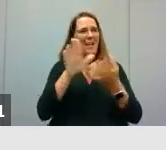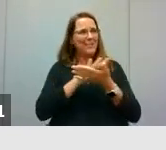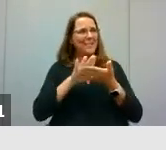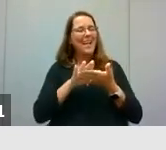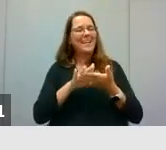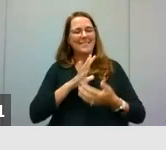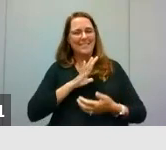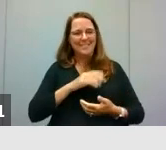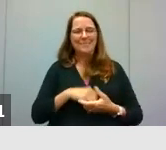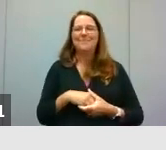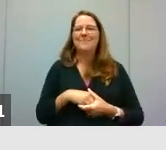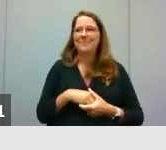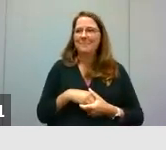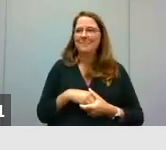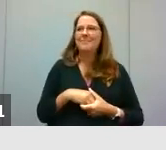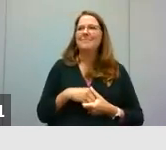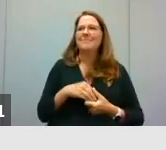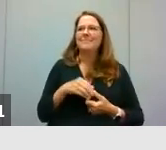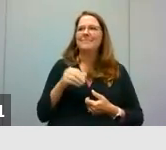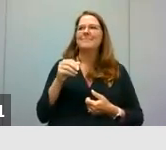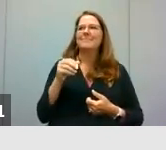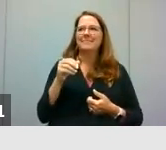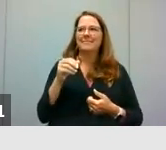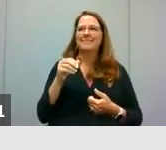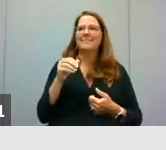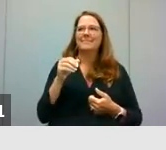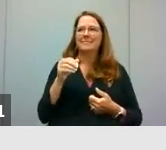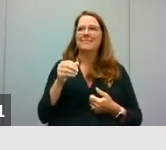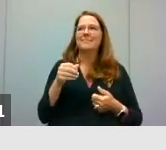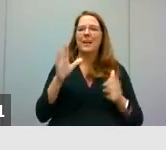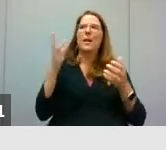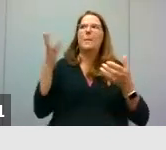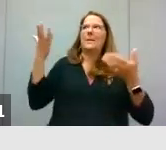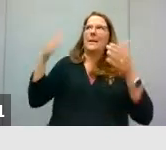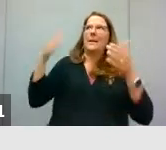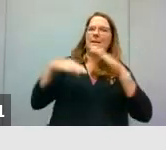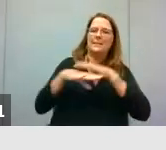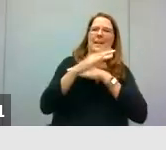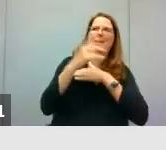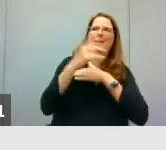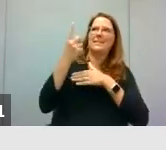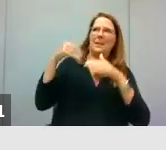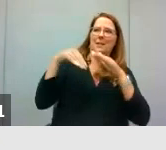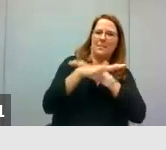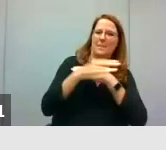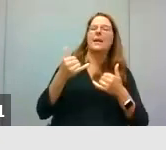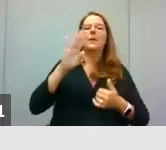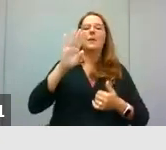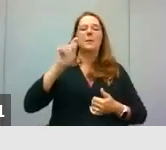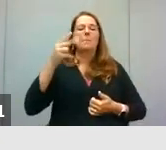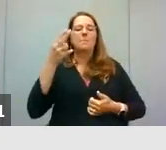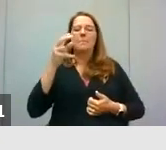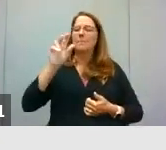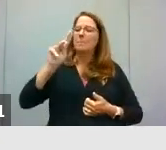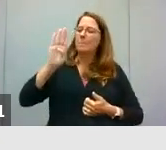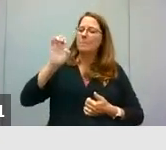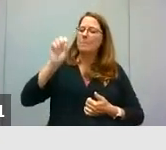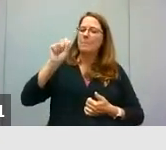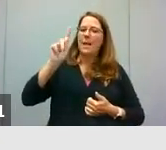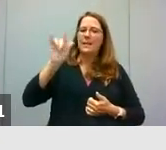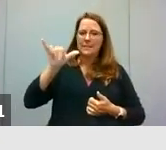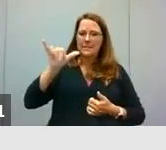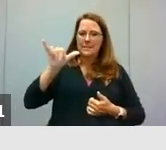nice. Let me admit somebody. All right. We've got Betsy Silvalet. She's